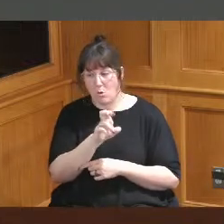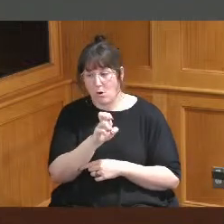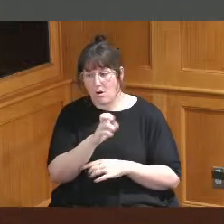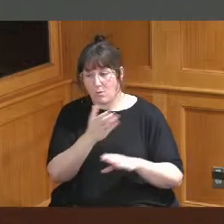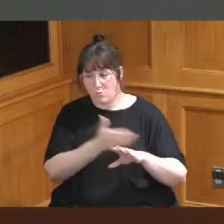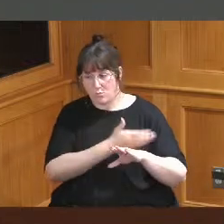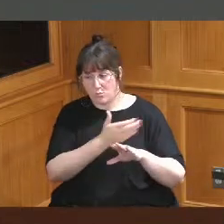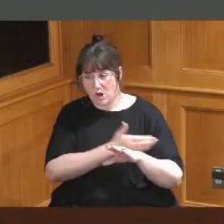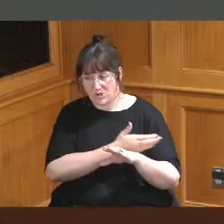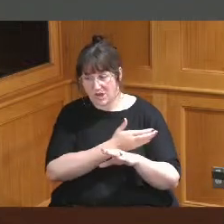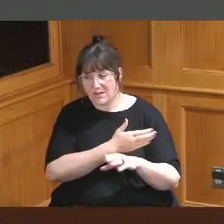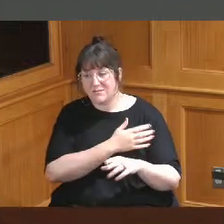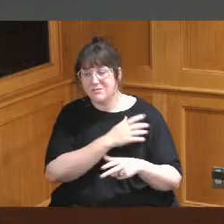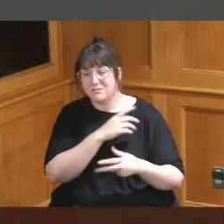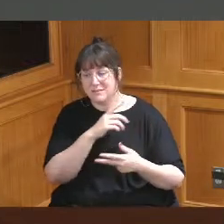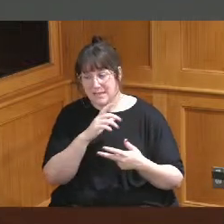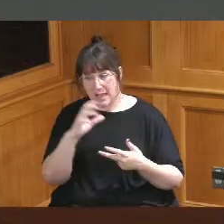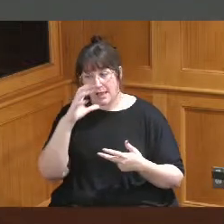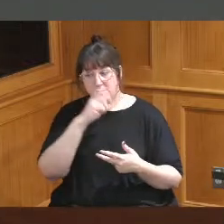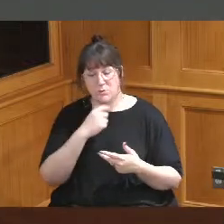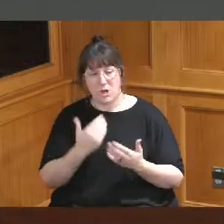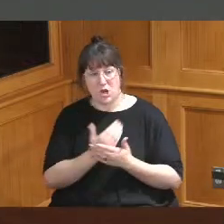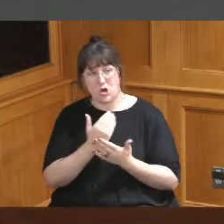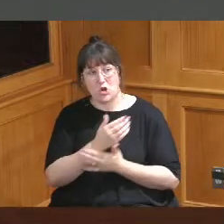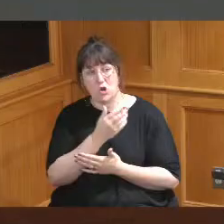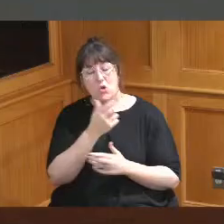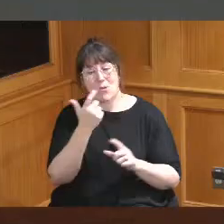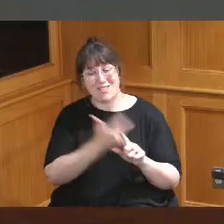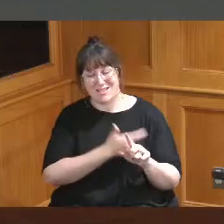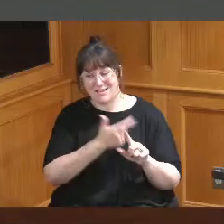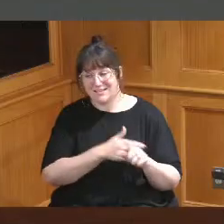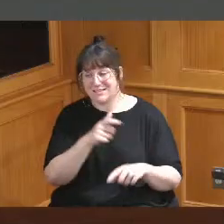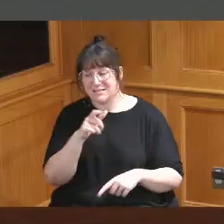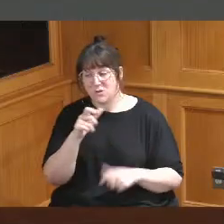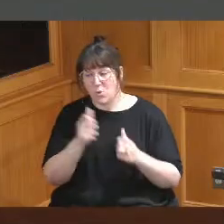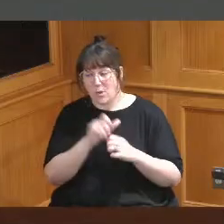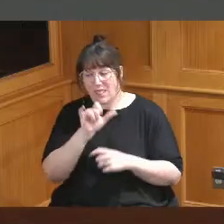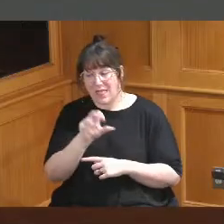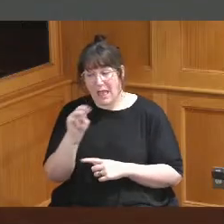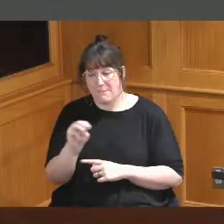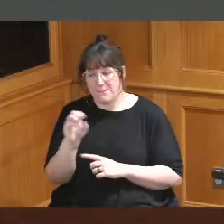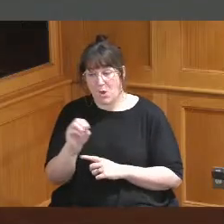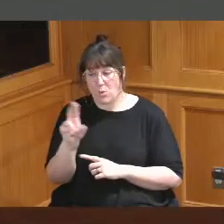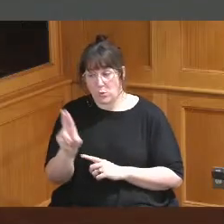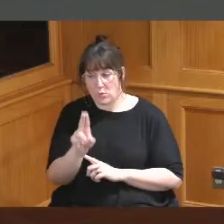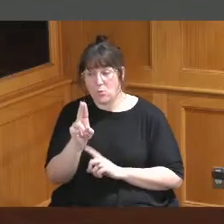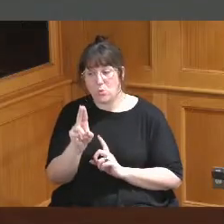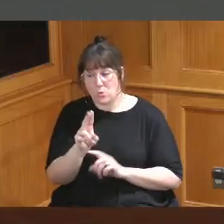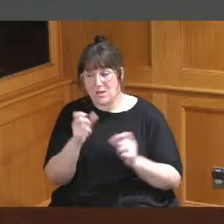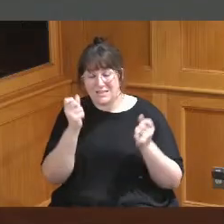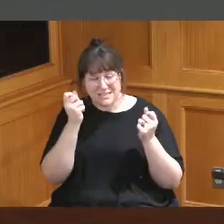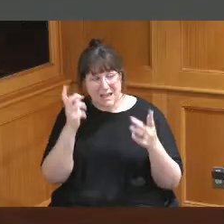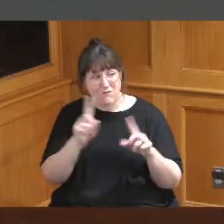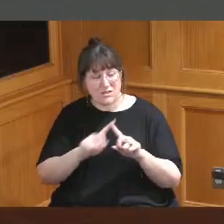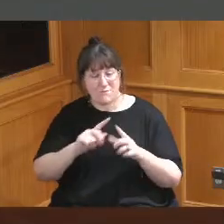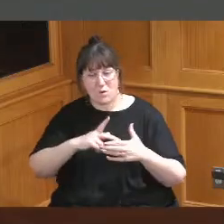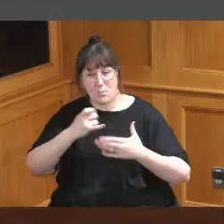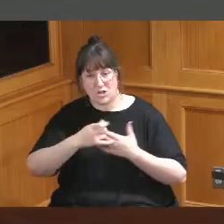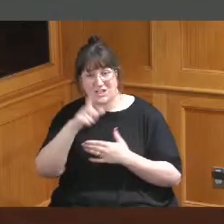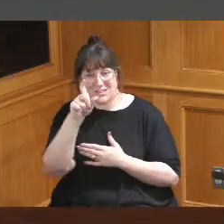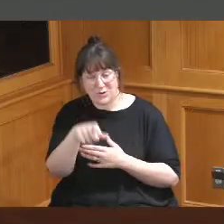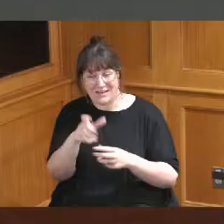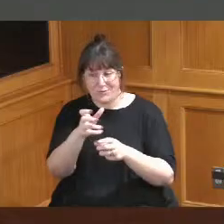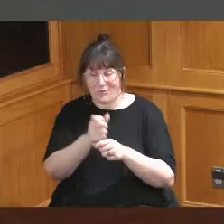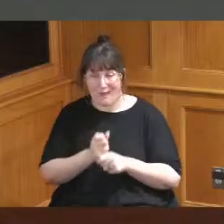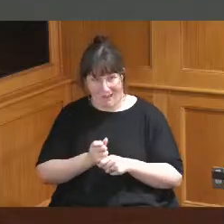presuming that we get to a new lease. Under that MOU, or Memorandum of Understanding, there are several projects that need to be